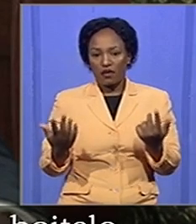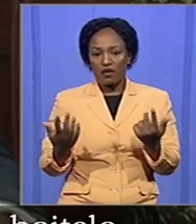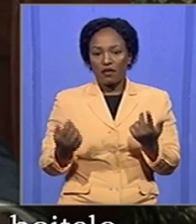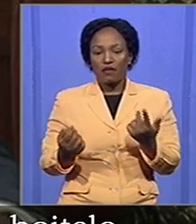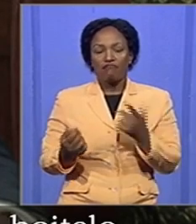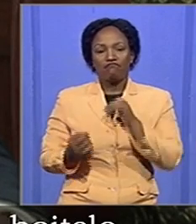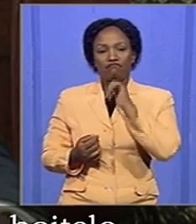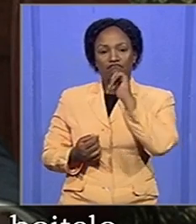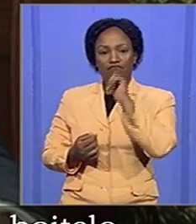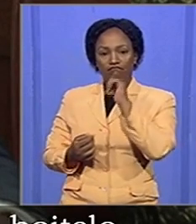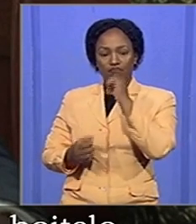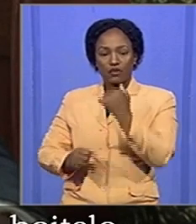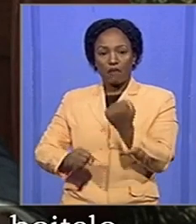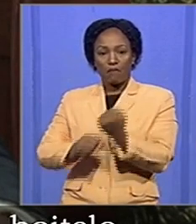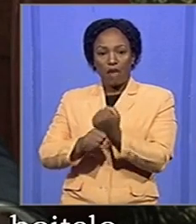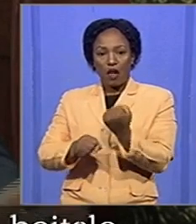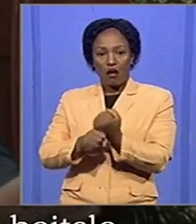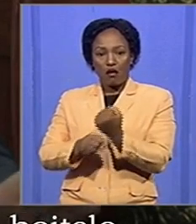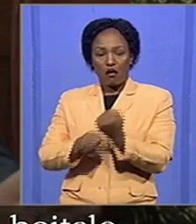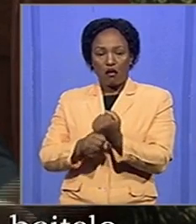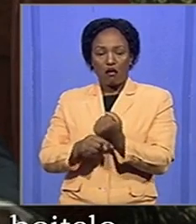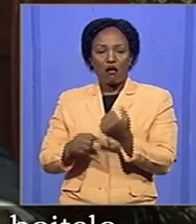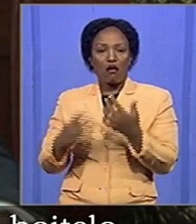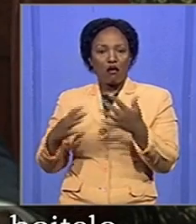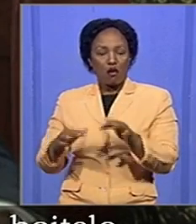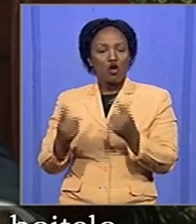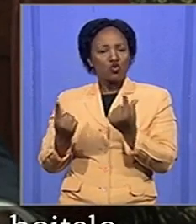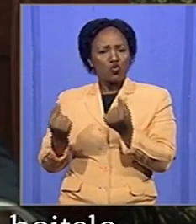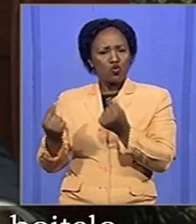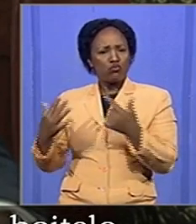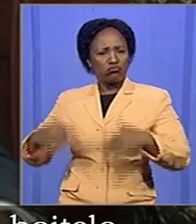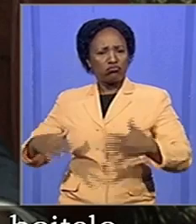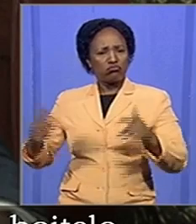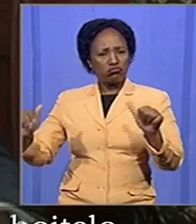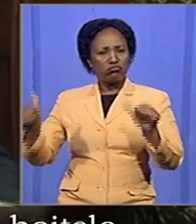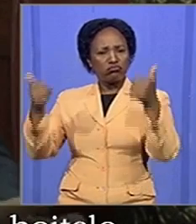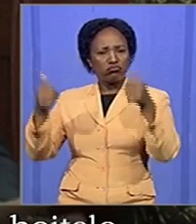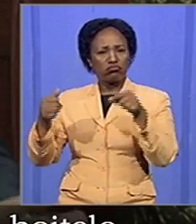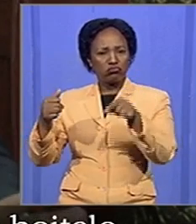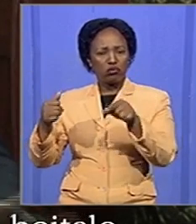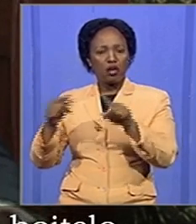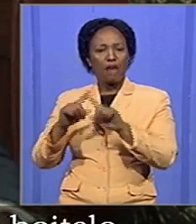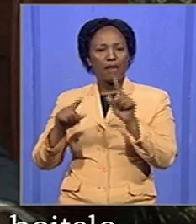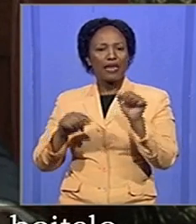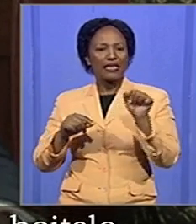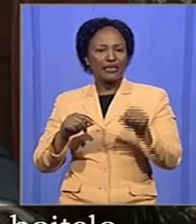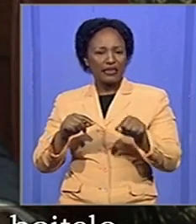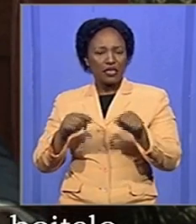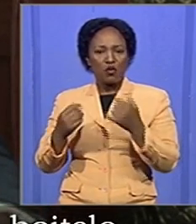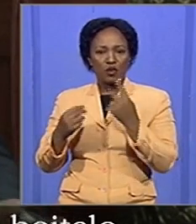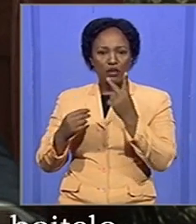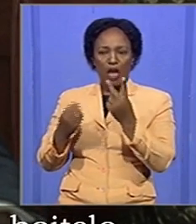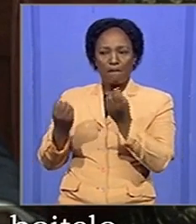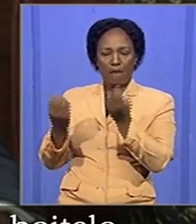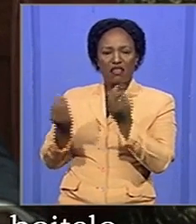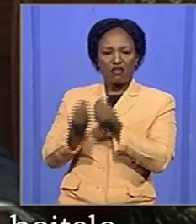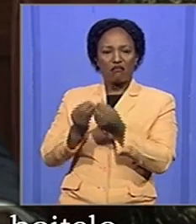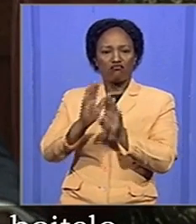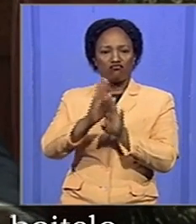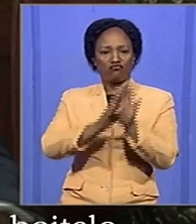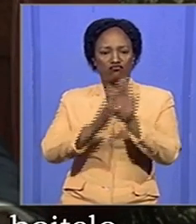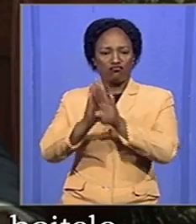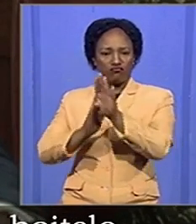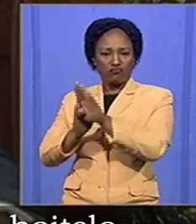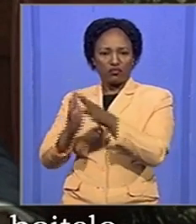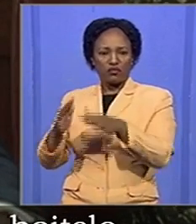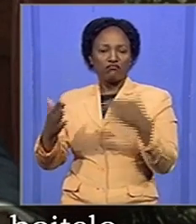ge e le gore mošomo ona o tloga o tšhabile diatla megola ra e bona e khupetše ka gore tema go e